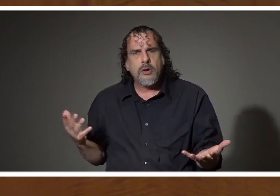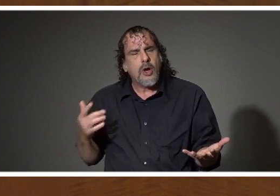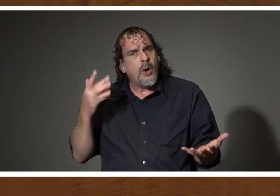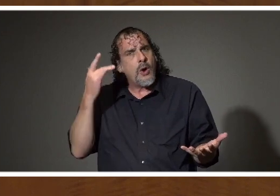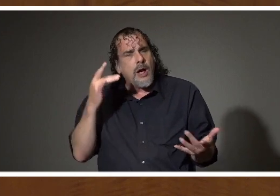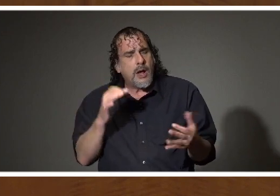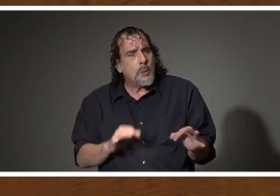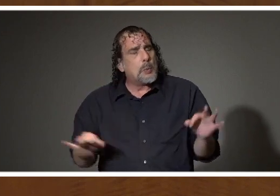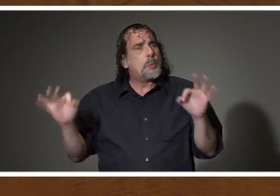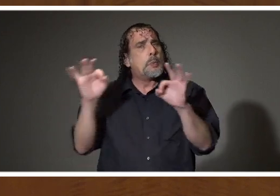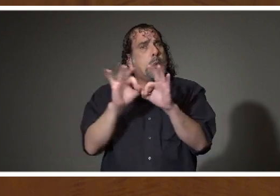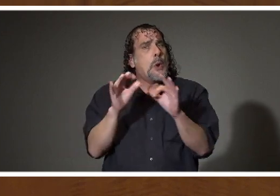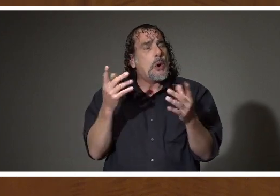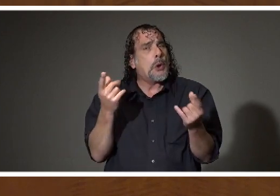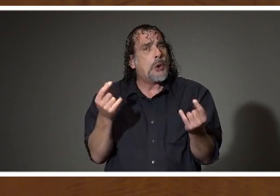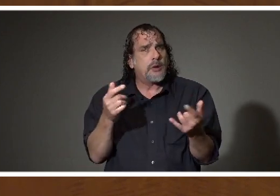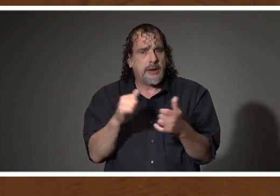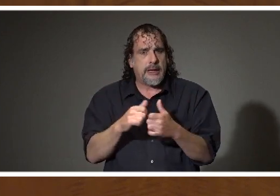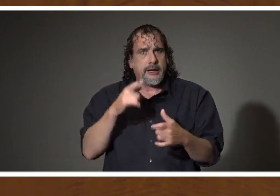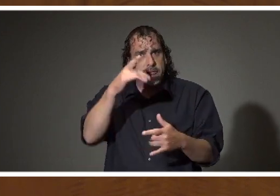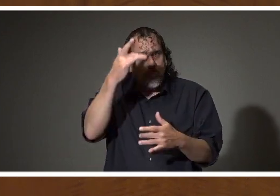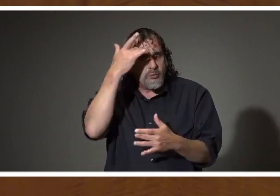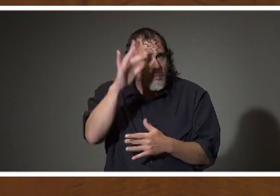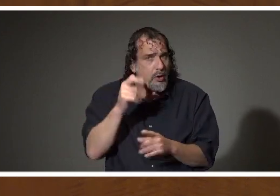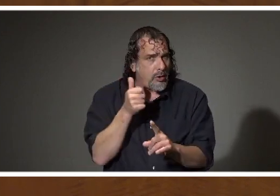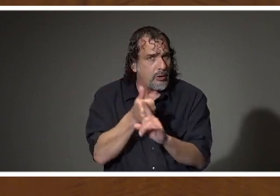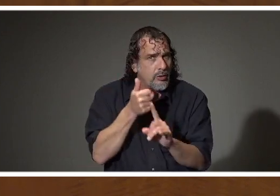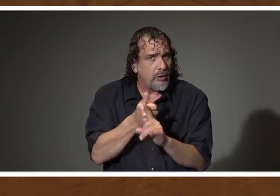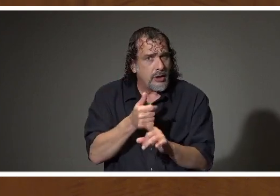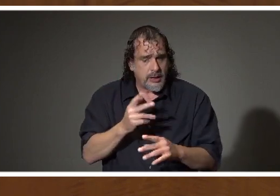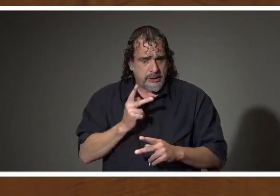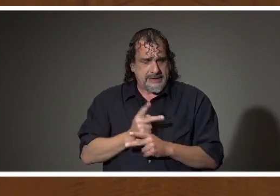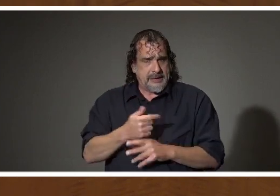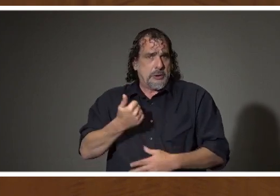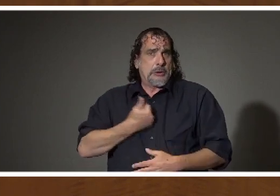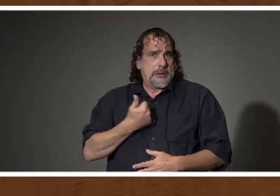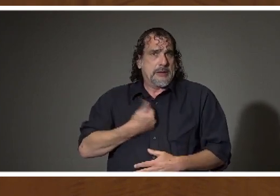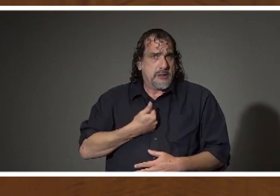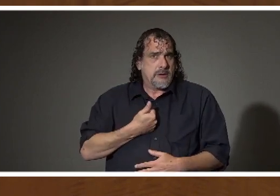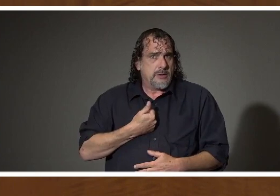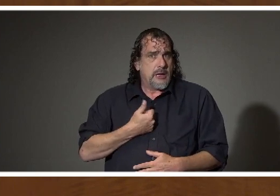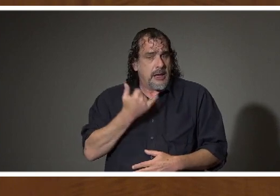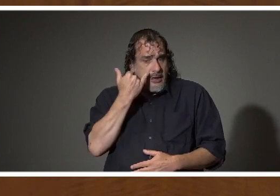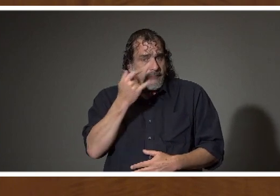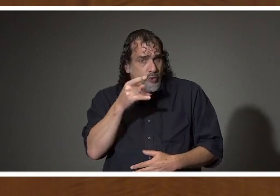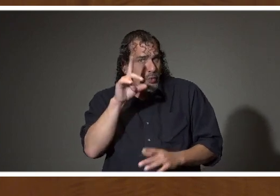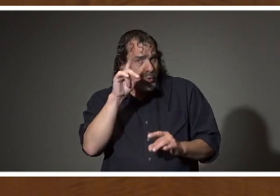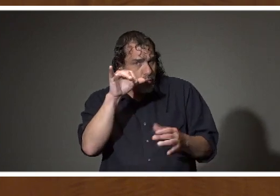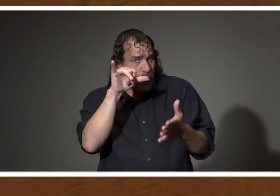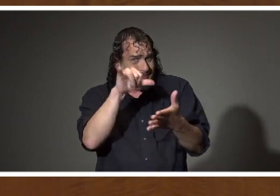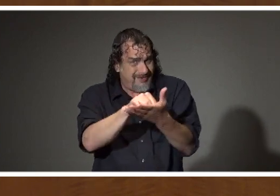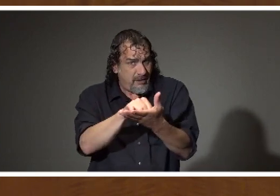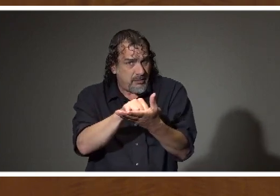important thing you can do is be smart and take care of yourself. And if you do that,